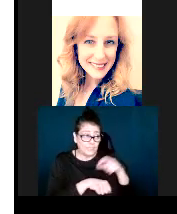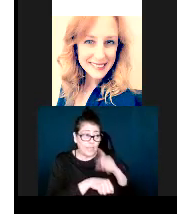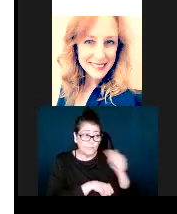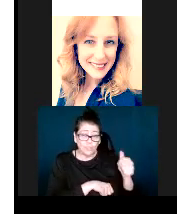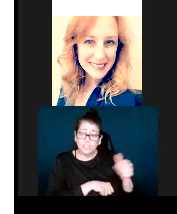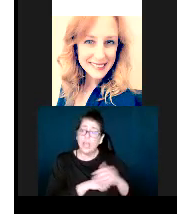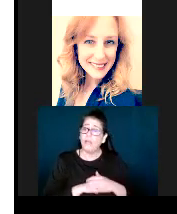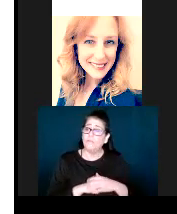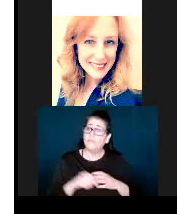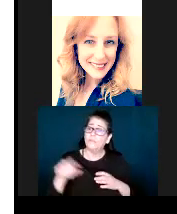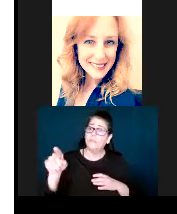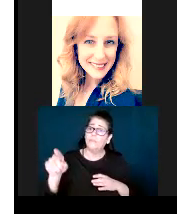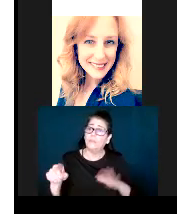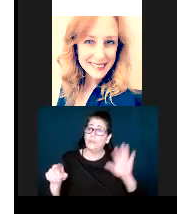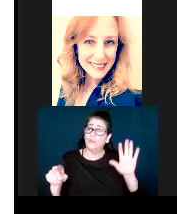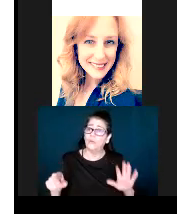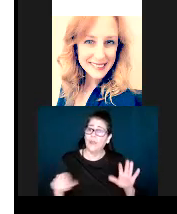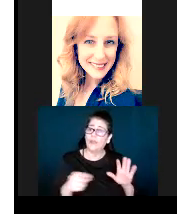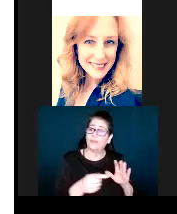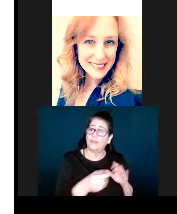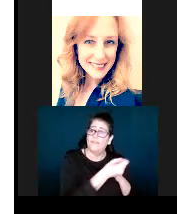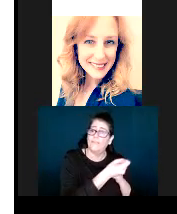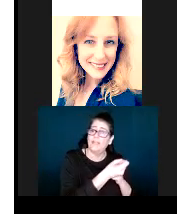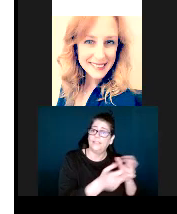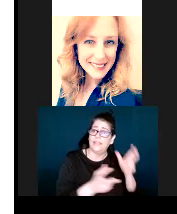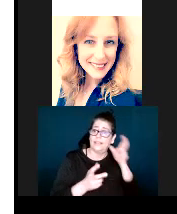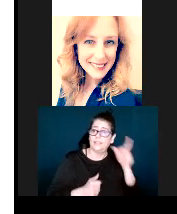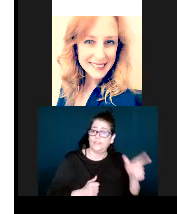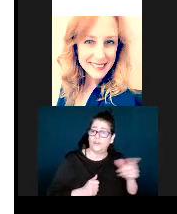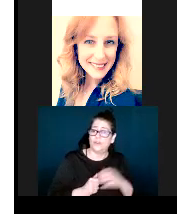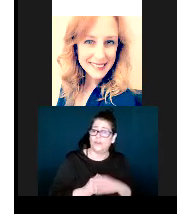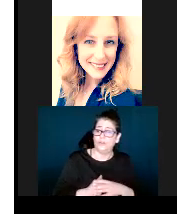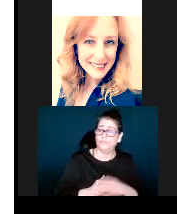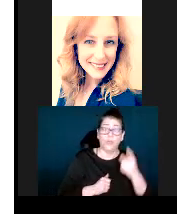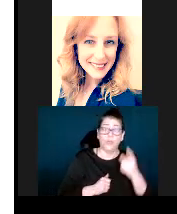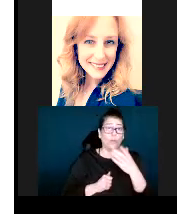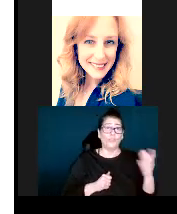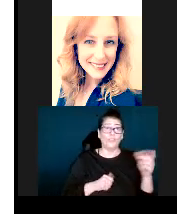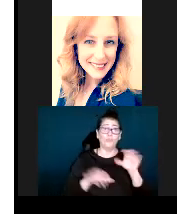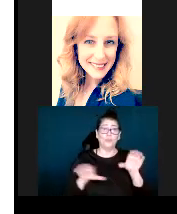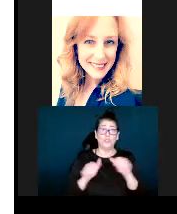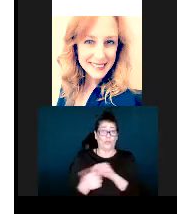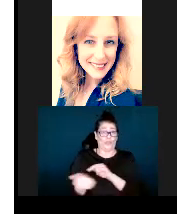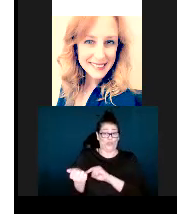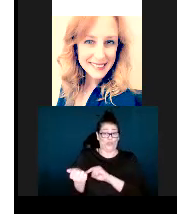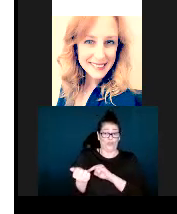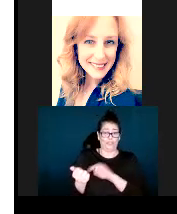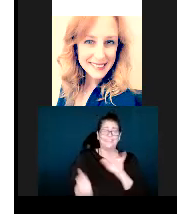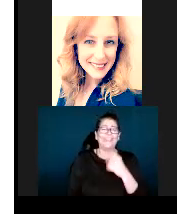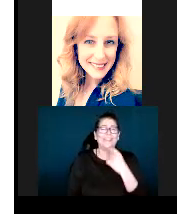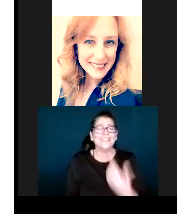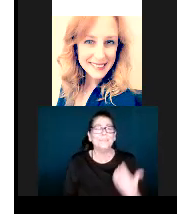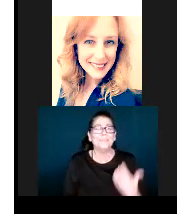Great. These are great answers. Validate and listen to her. One of the things you can work with the nurse on is, like I said earlier,